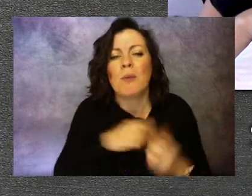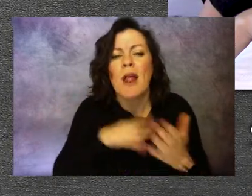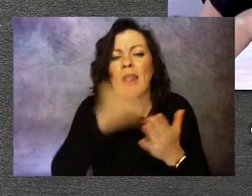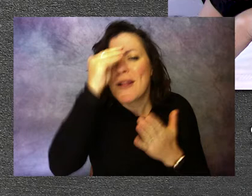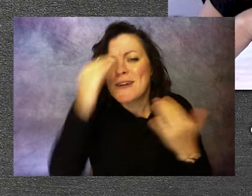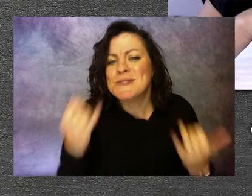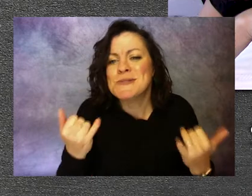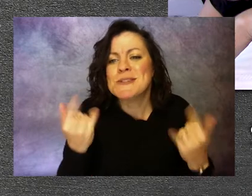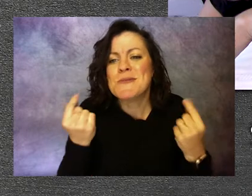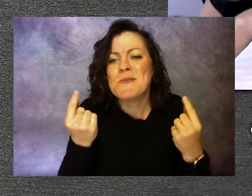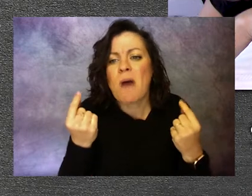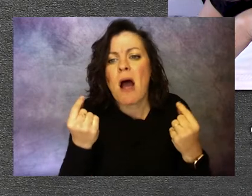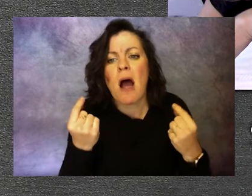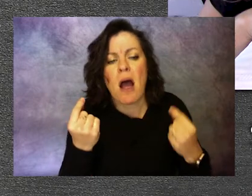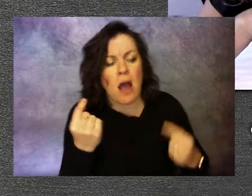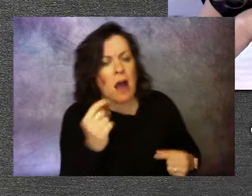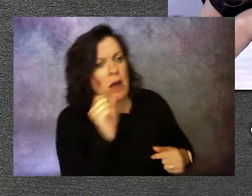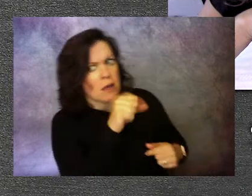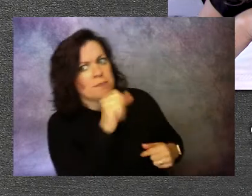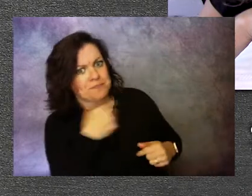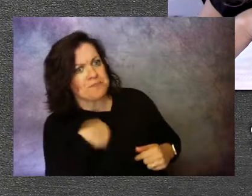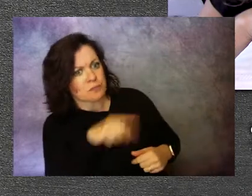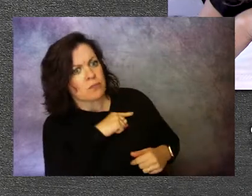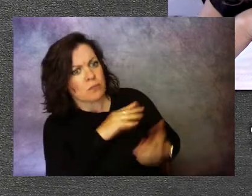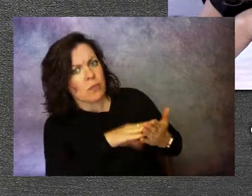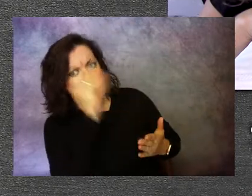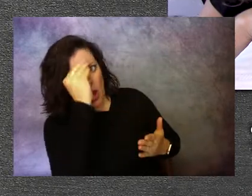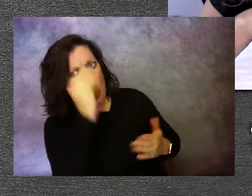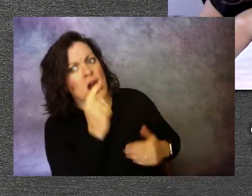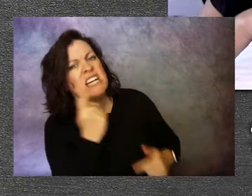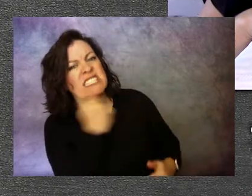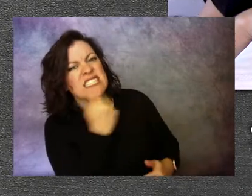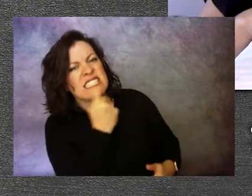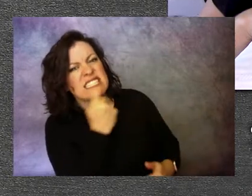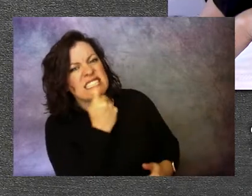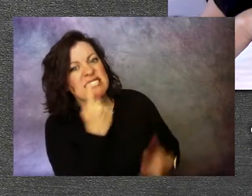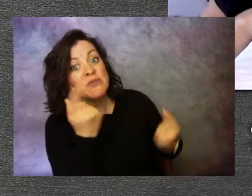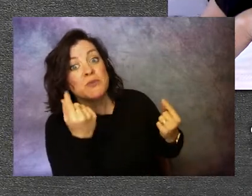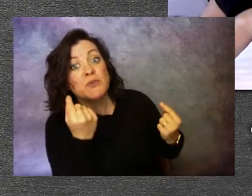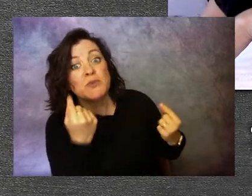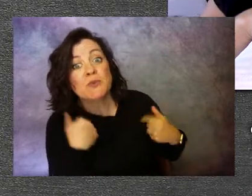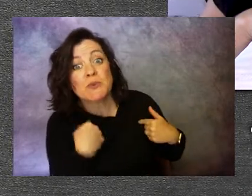Oh, yeah. We're learning about how to keep our teeth healthy.